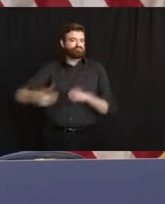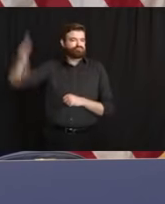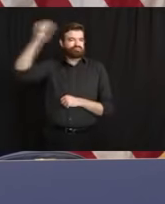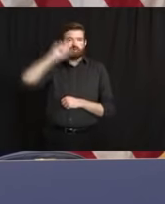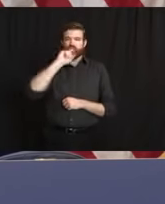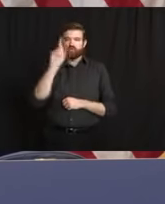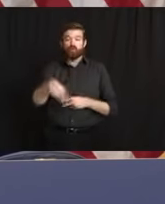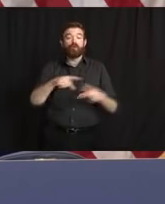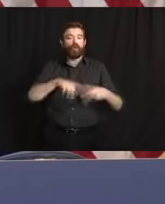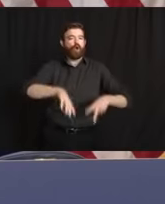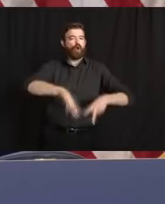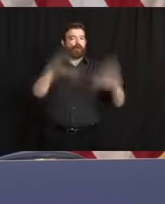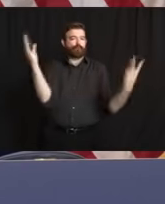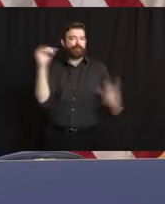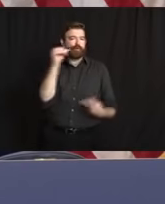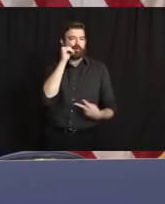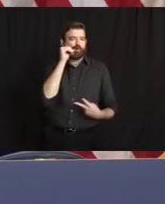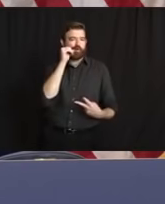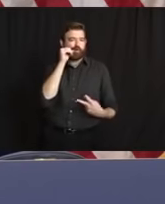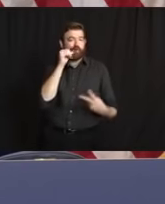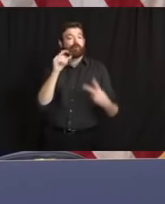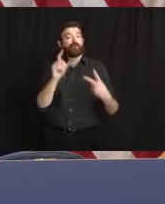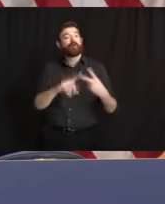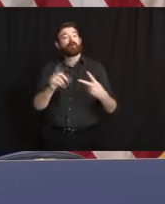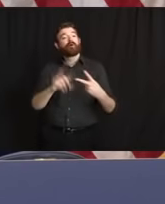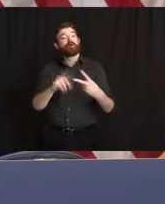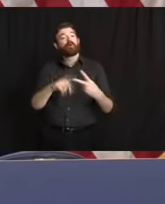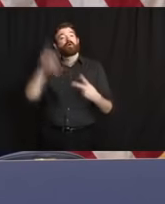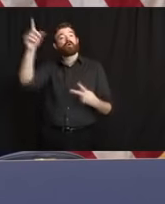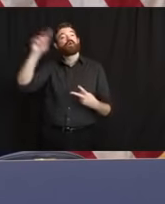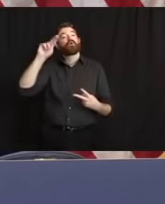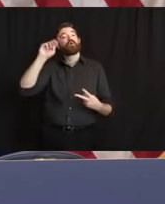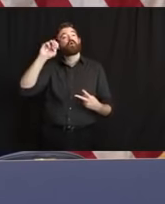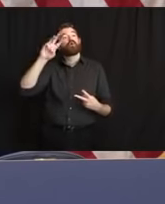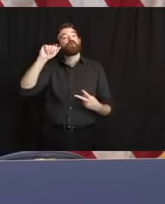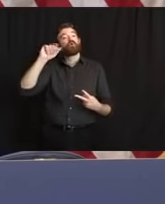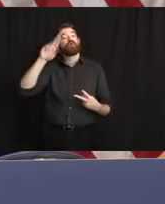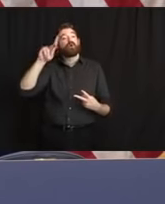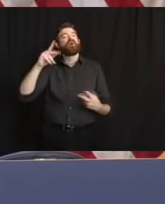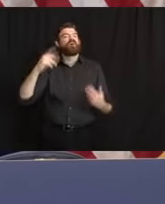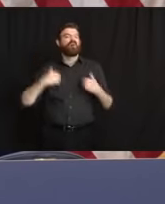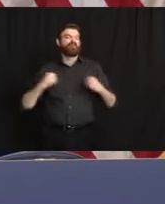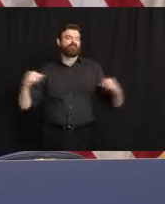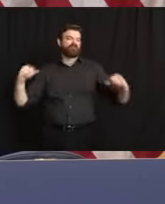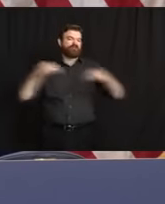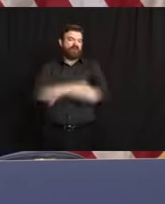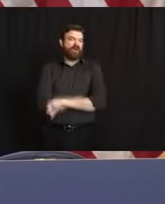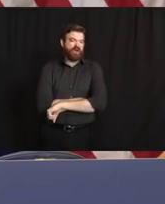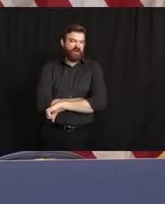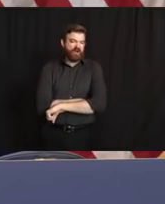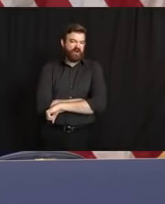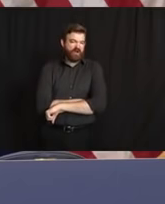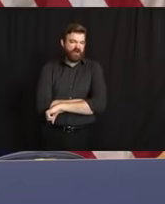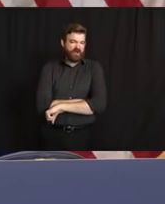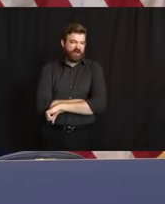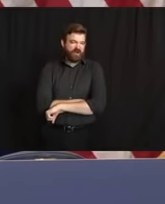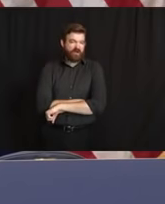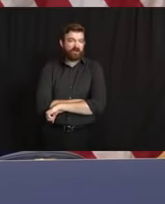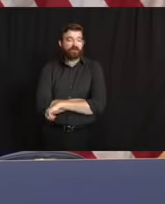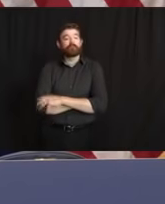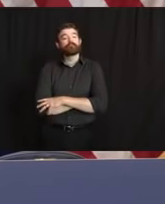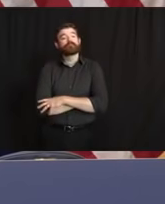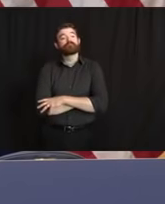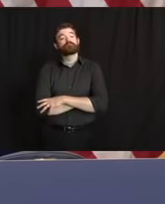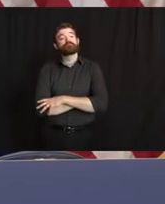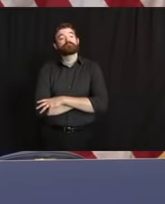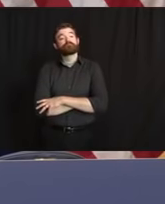ABC violations. And in Newark, an altercation led to, aside from a simple assault, for the one subject spitting on